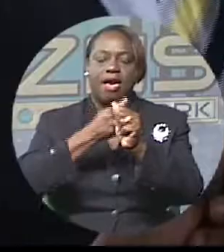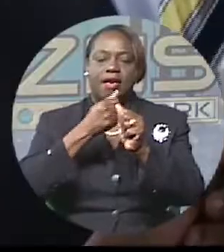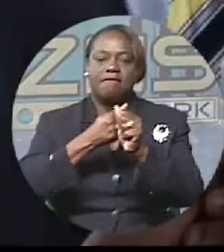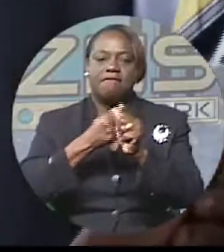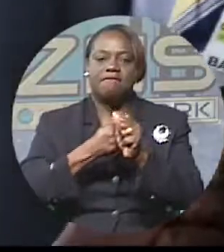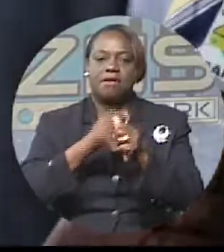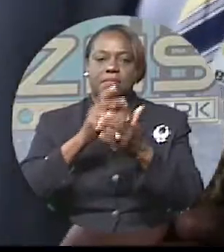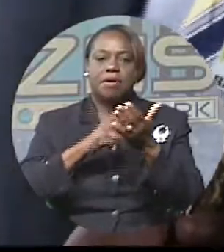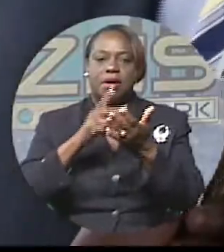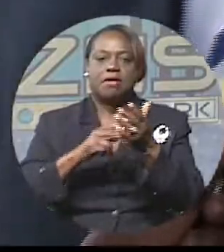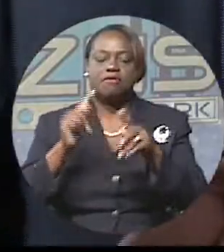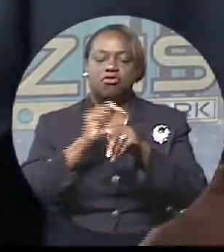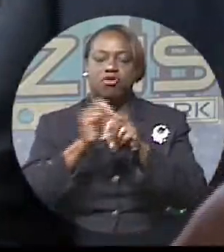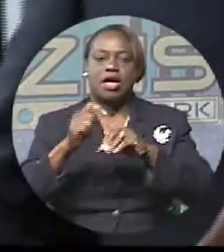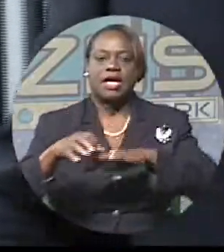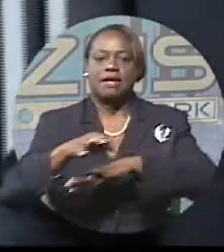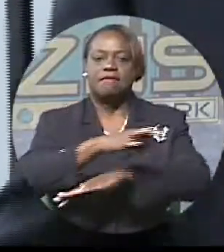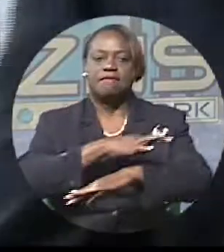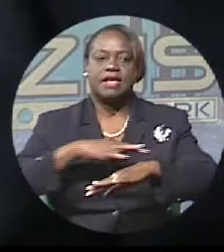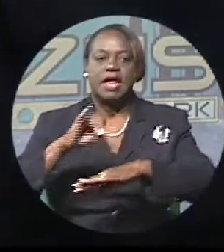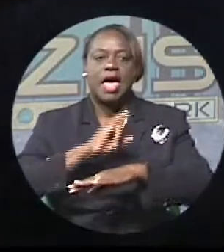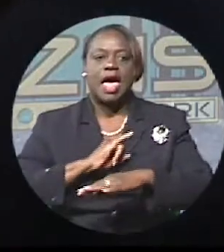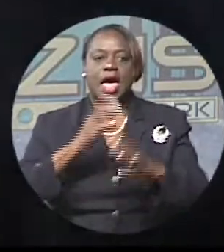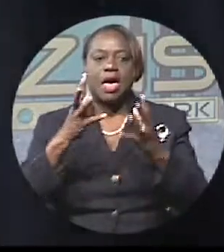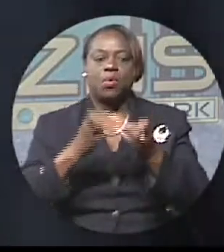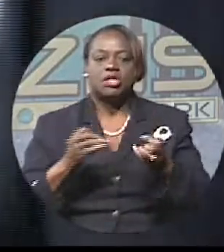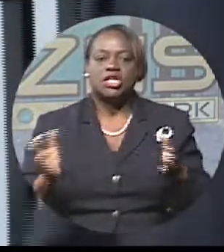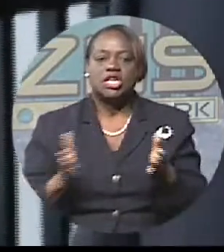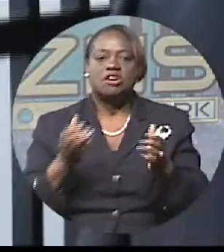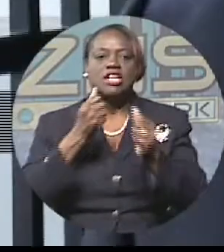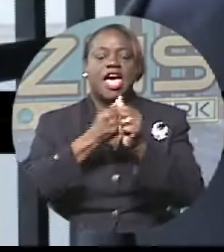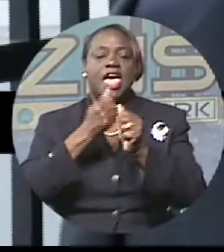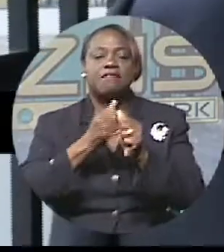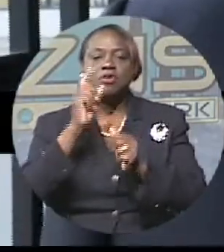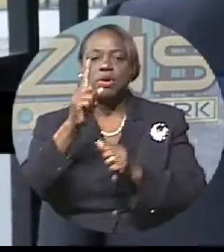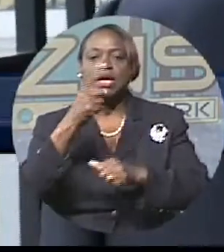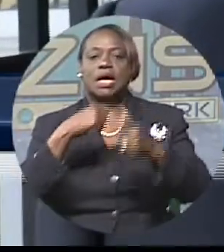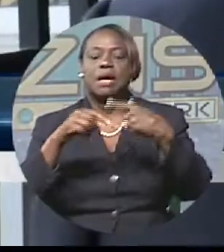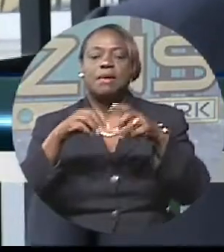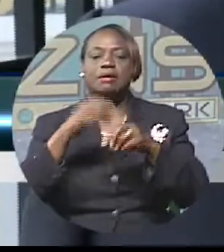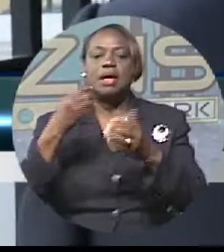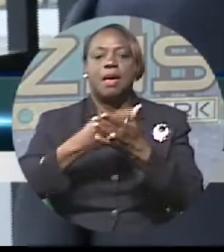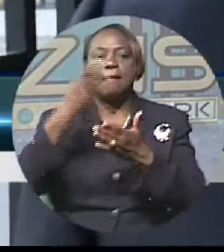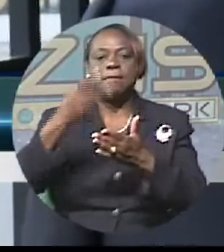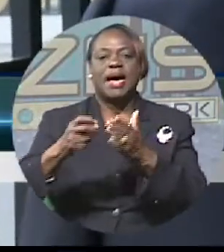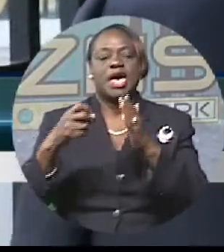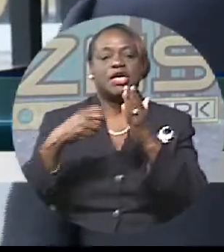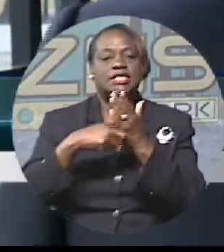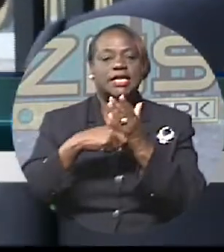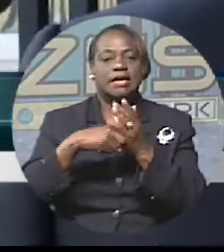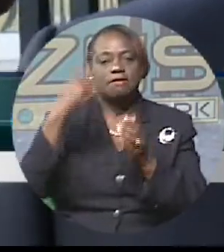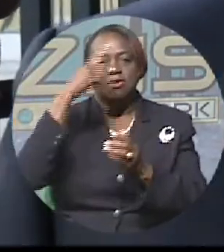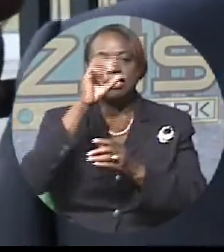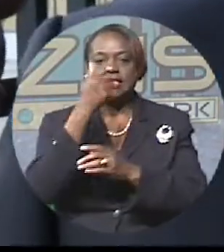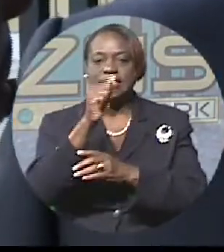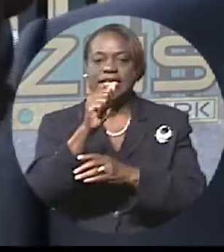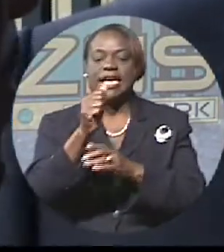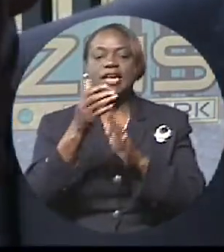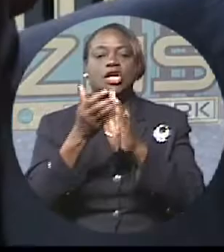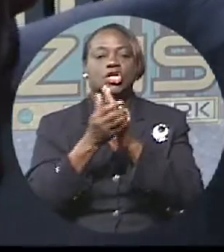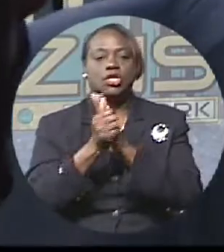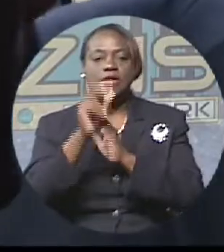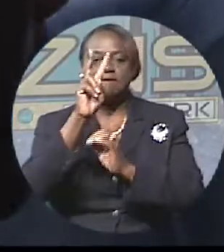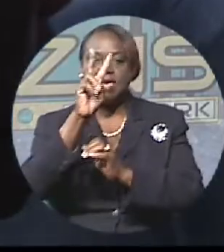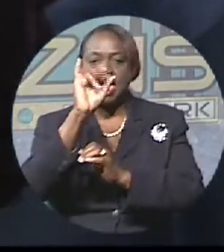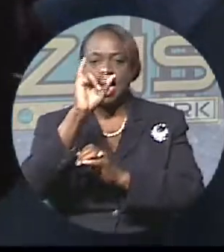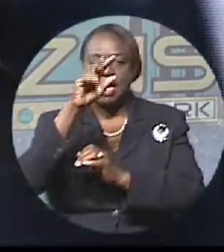and field. I want to encourage everyone to come out and buy your VIP ticket for $10. This is going to be a great event. Come on